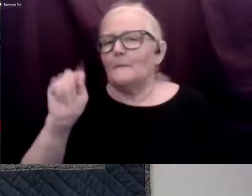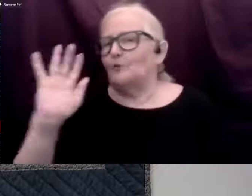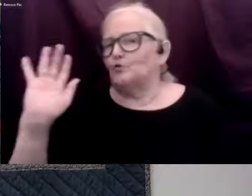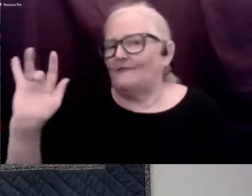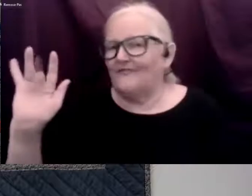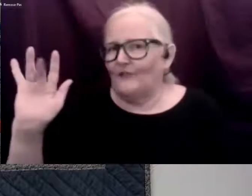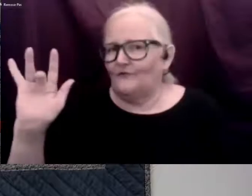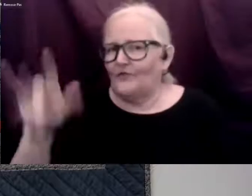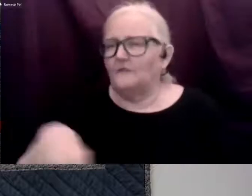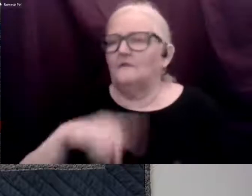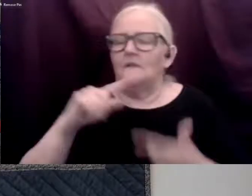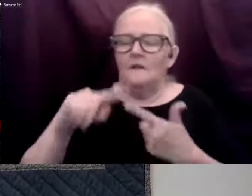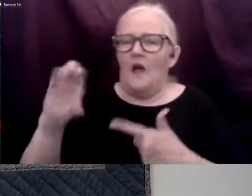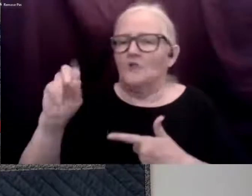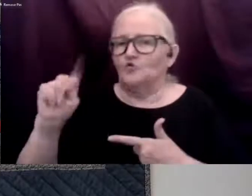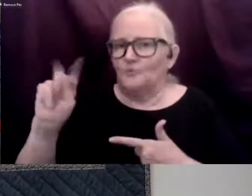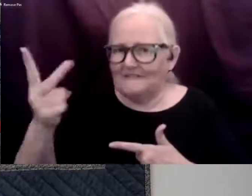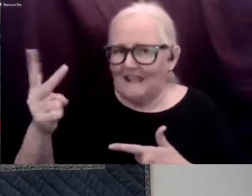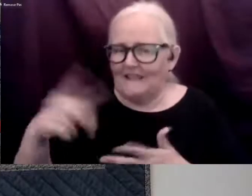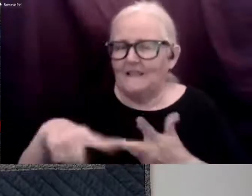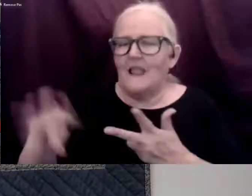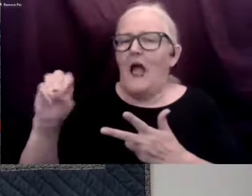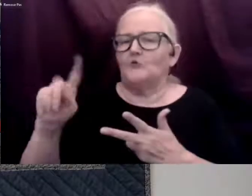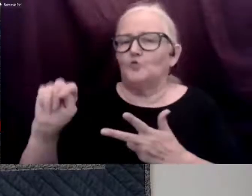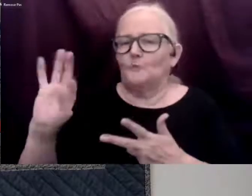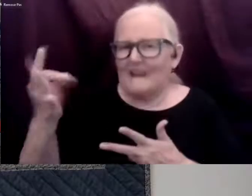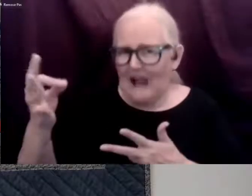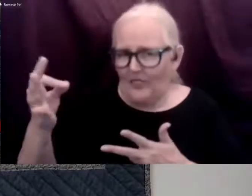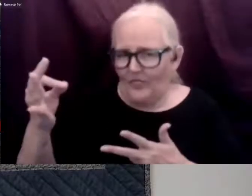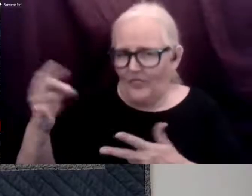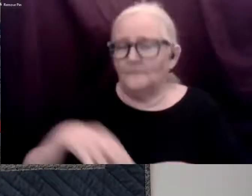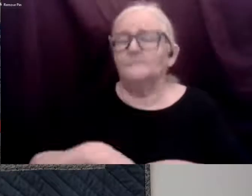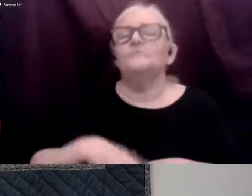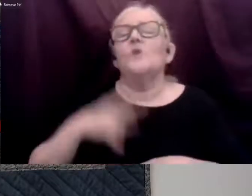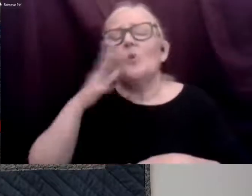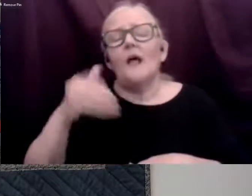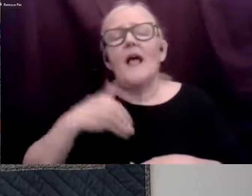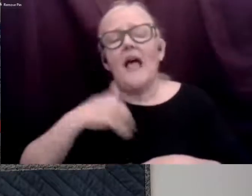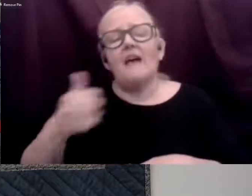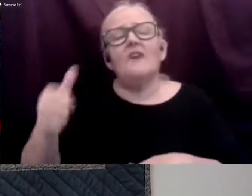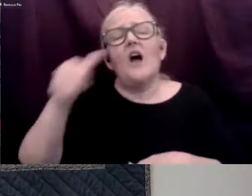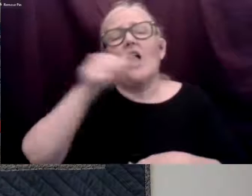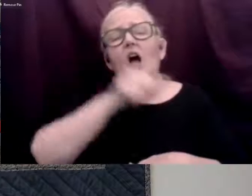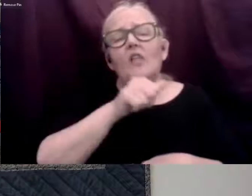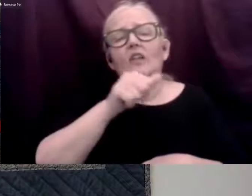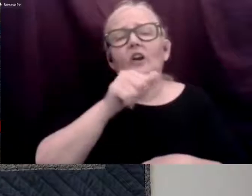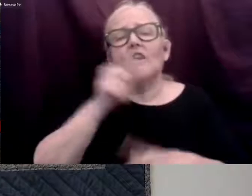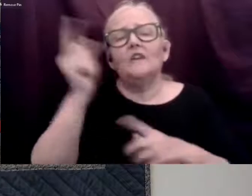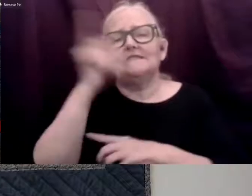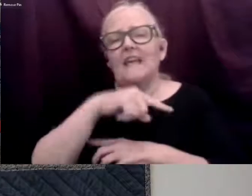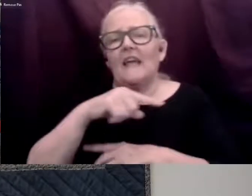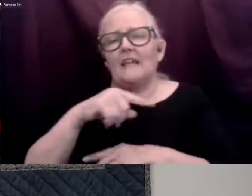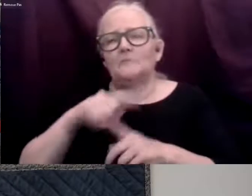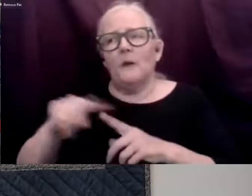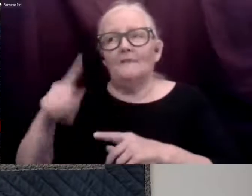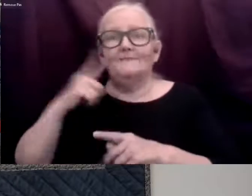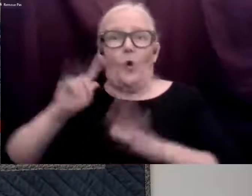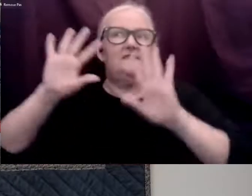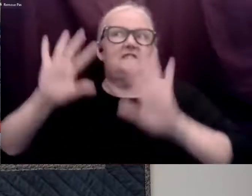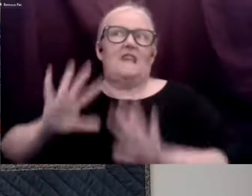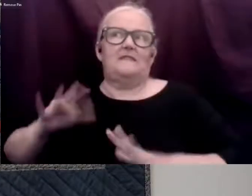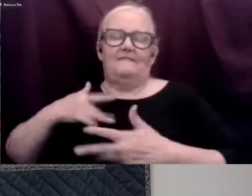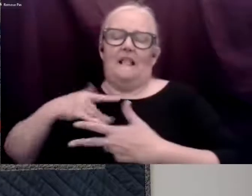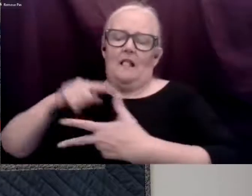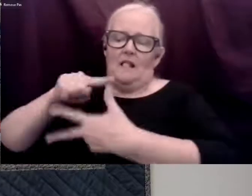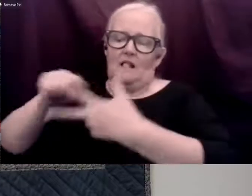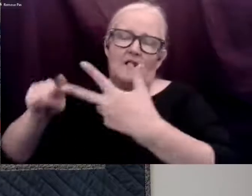October 9th. There will be other focus groups held on days that aren't Sundays, but we figure those will be the most convenient for a lot of people. We will